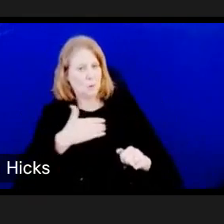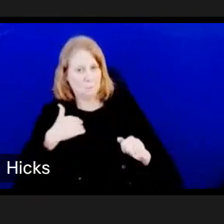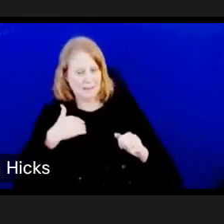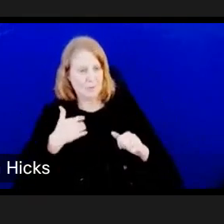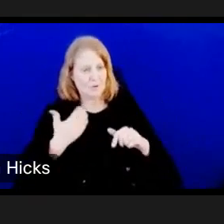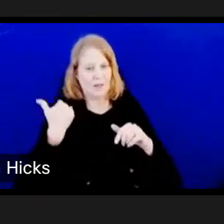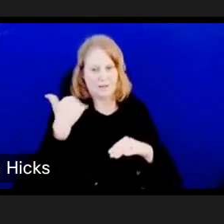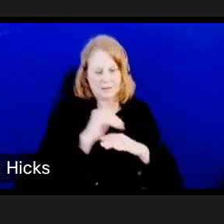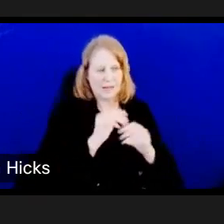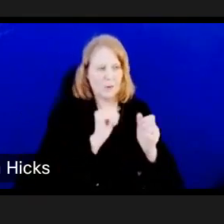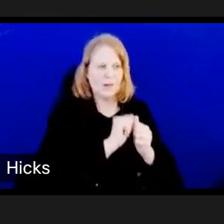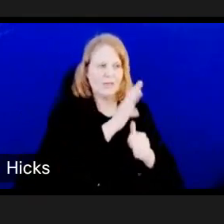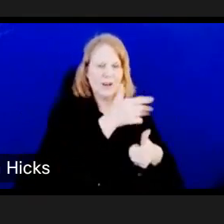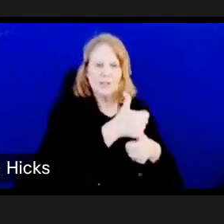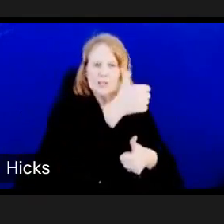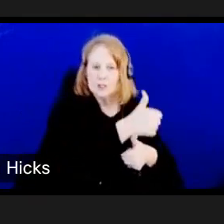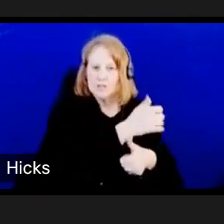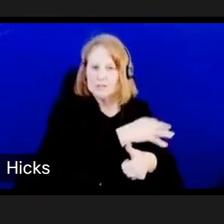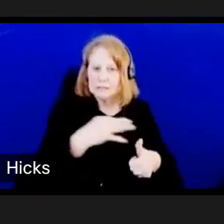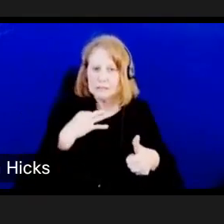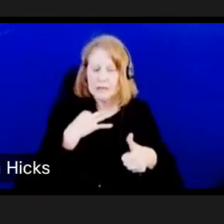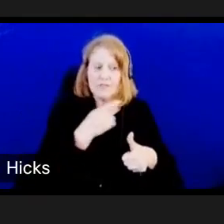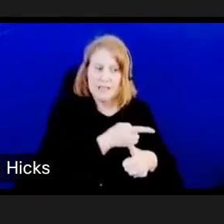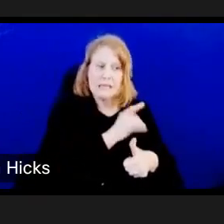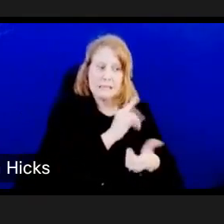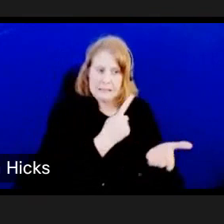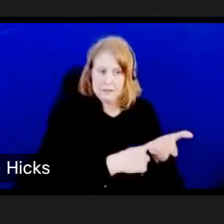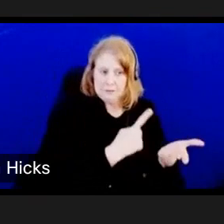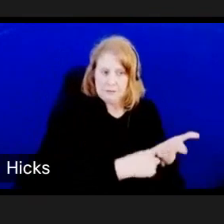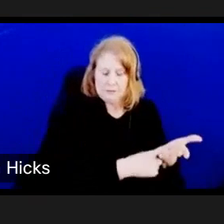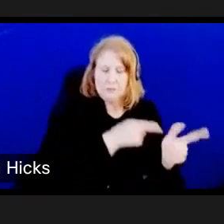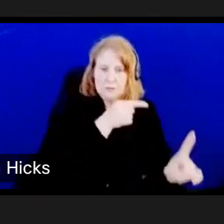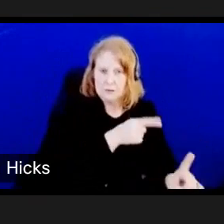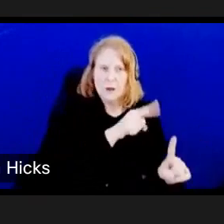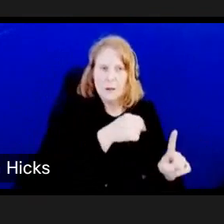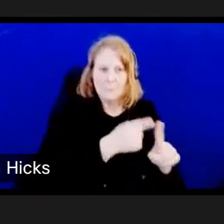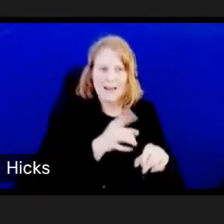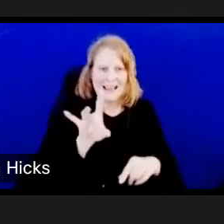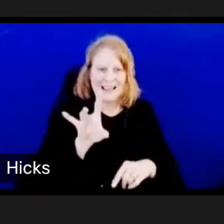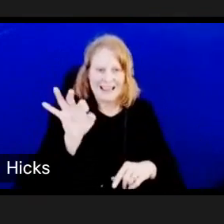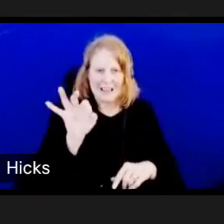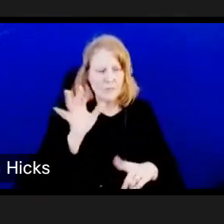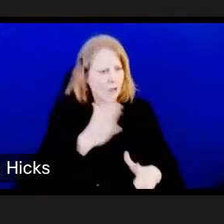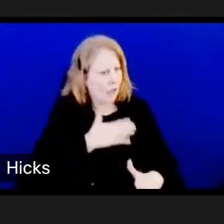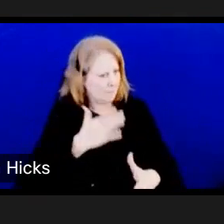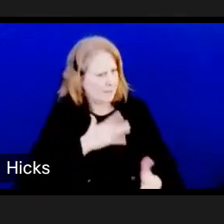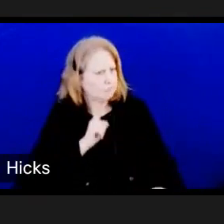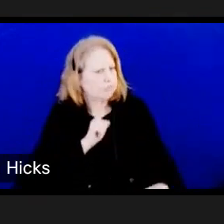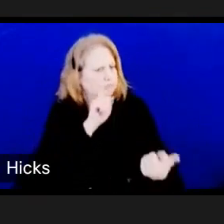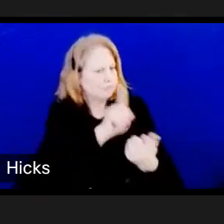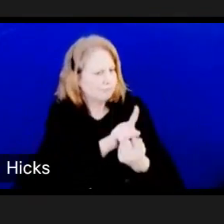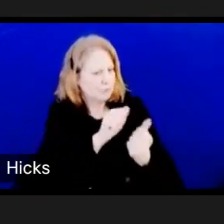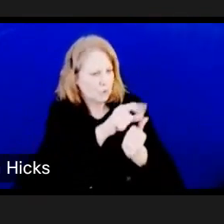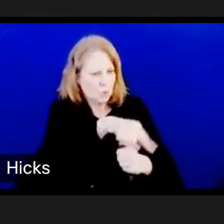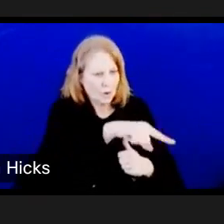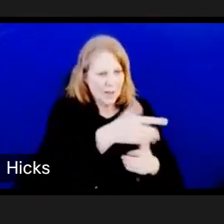staff, and they referenced 8F. And I'm happy to get out there to meet with you all. I know y'all are brand new ANC. I think y'all